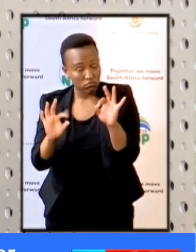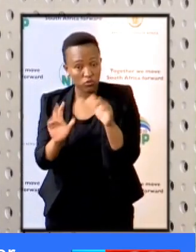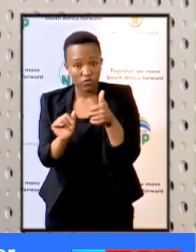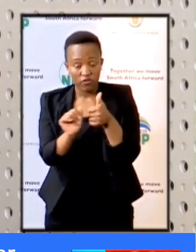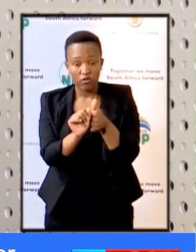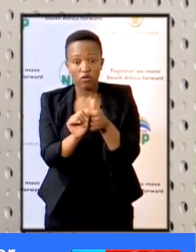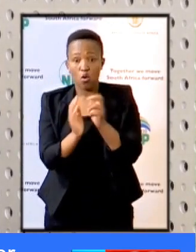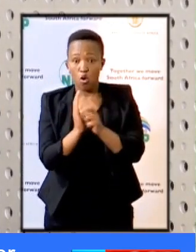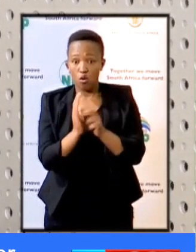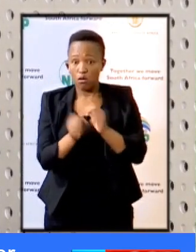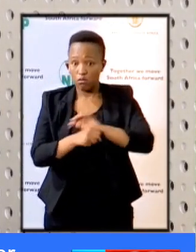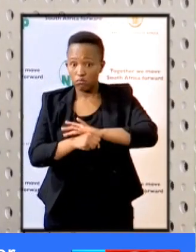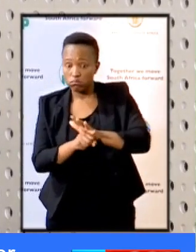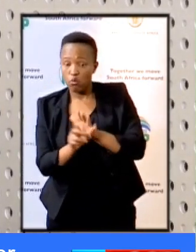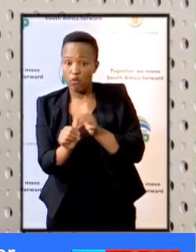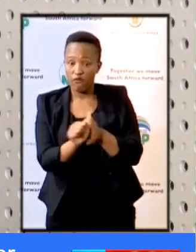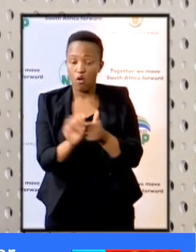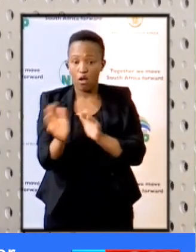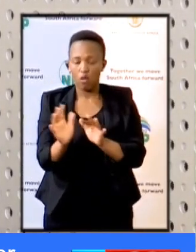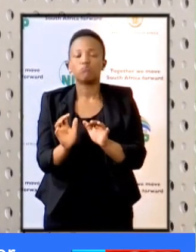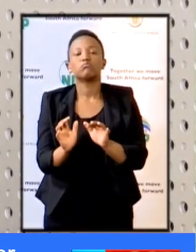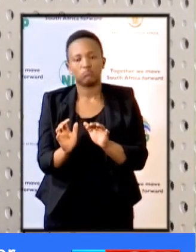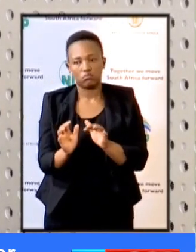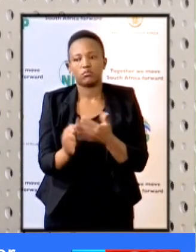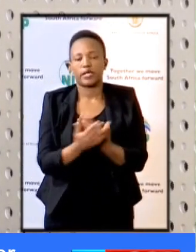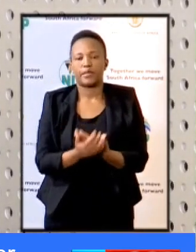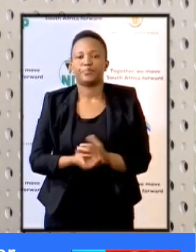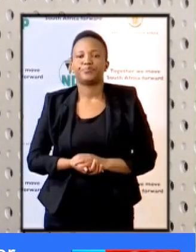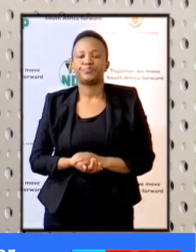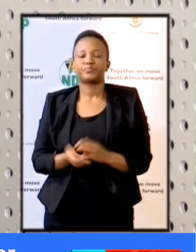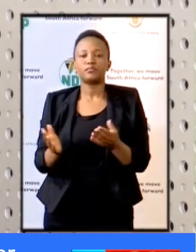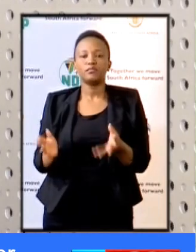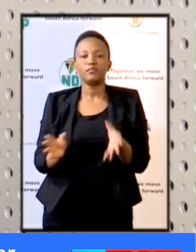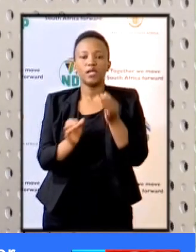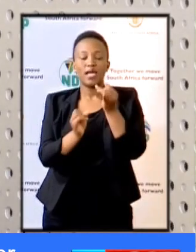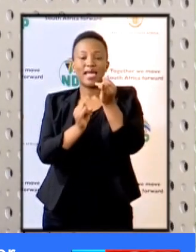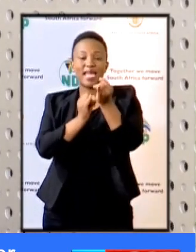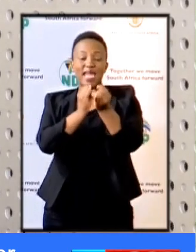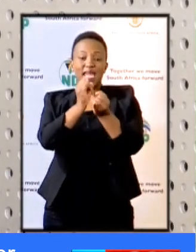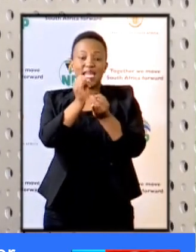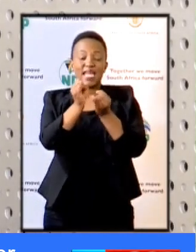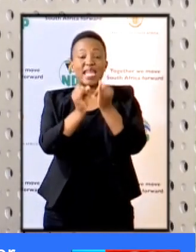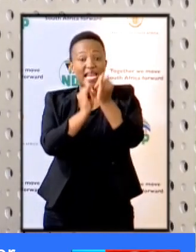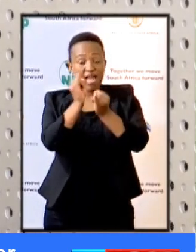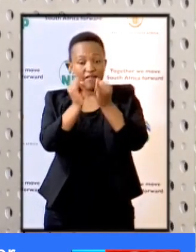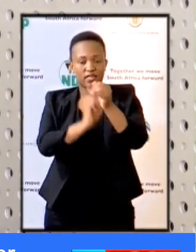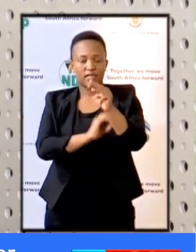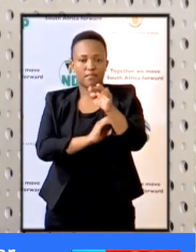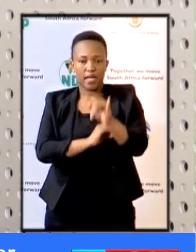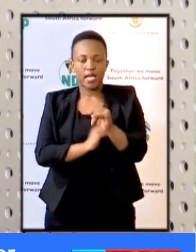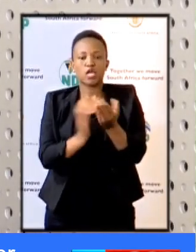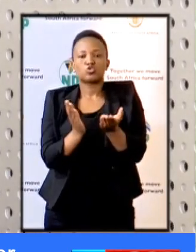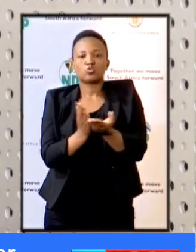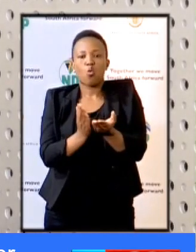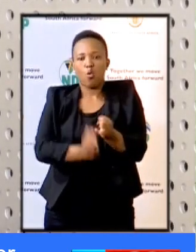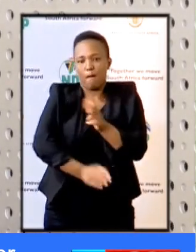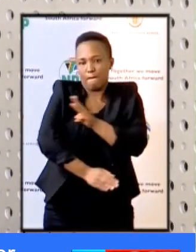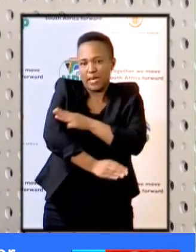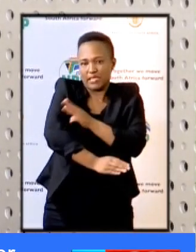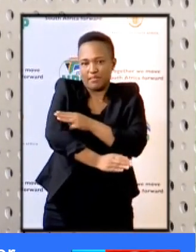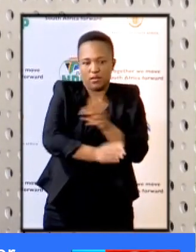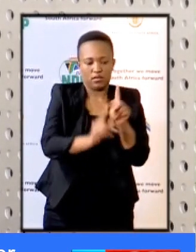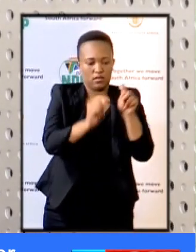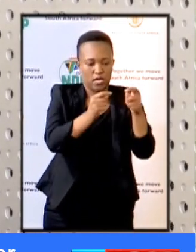friendly. And then we are proposing that ka di 11 ho tle school management teams that would have been prepared by the first team that goes